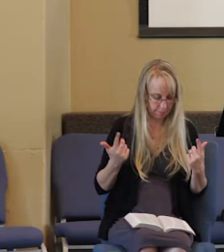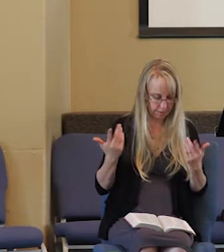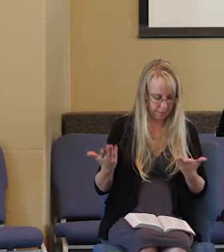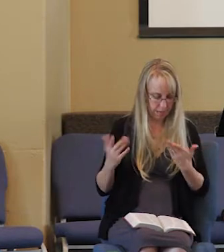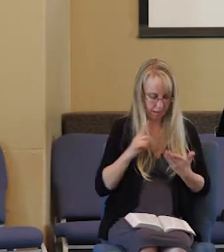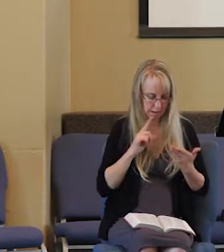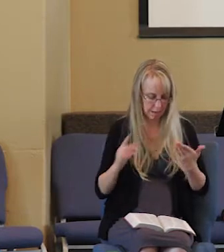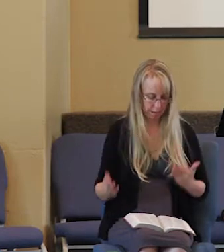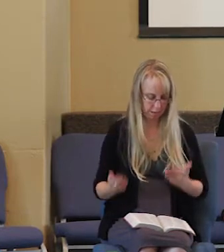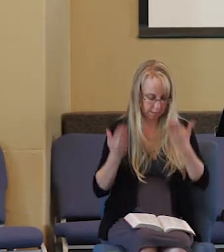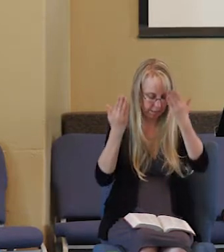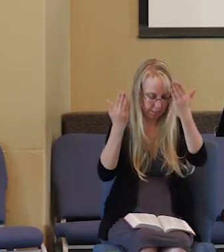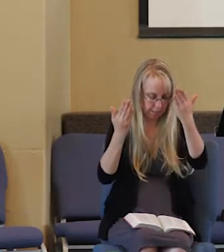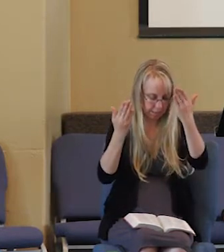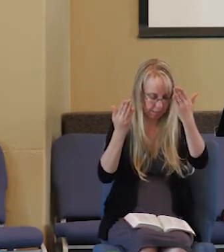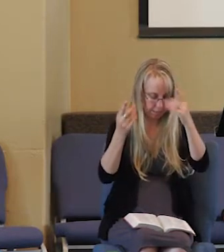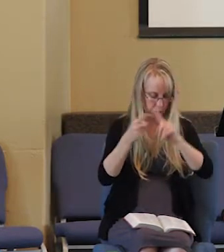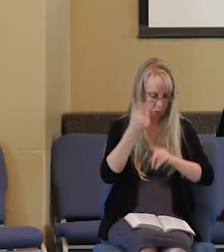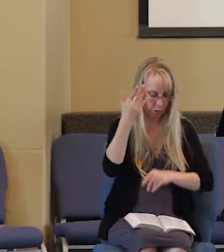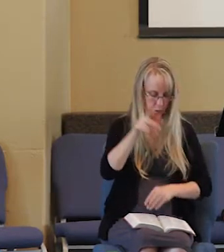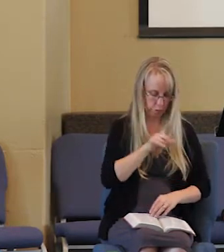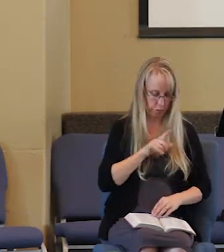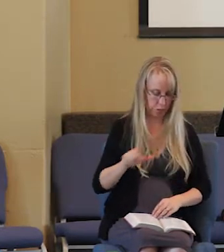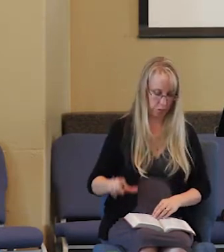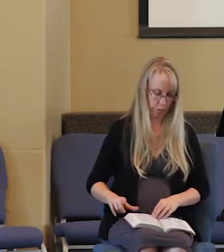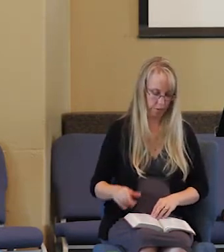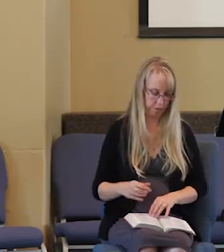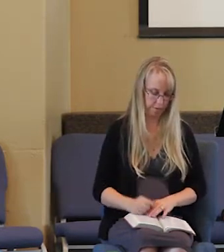He is dedicated to the Lord.